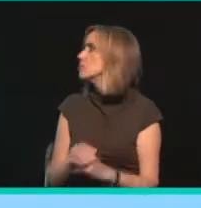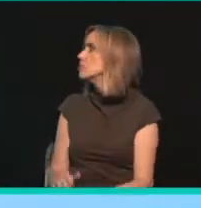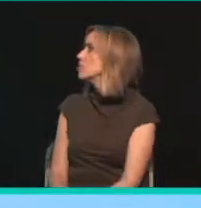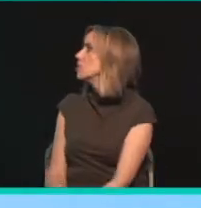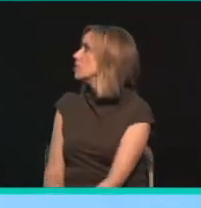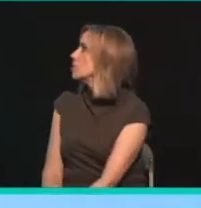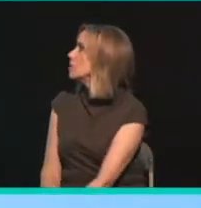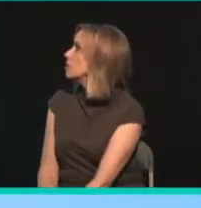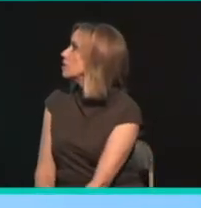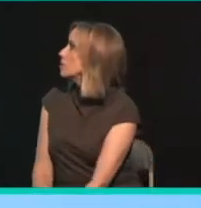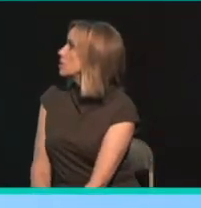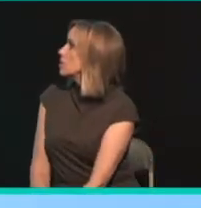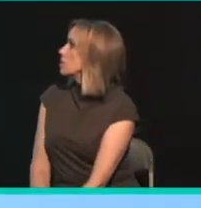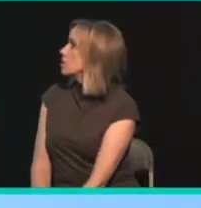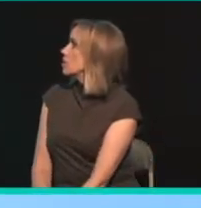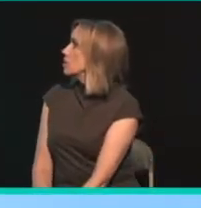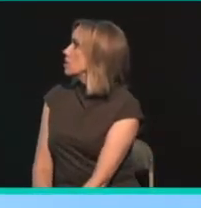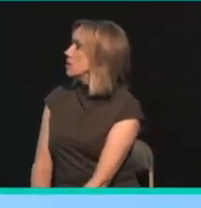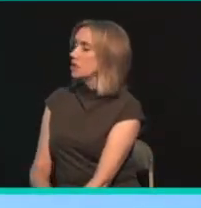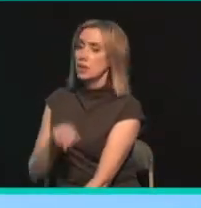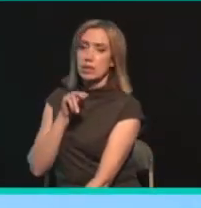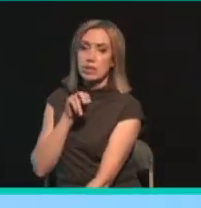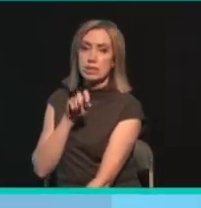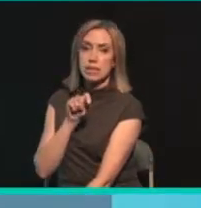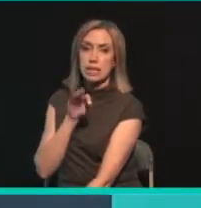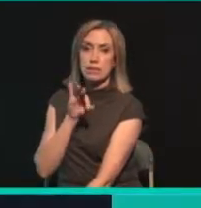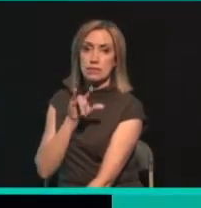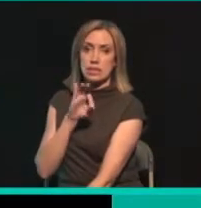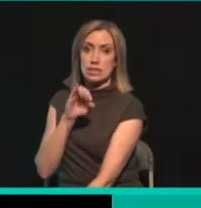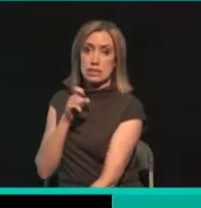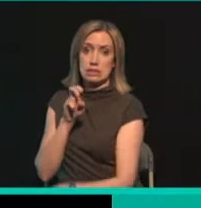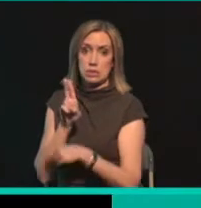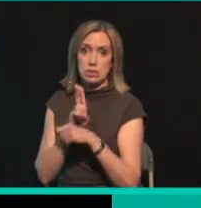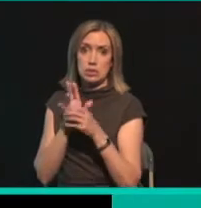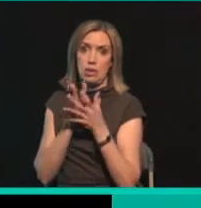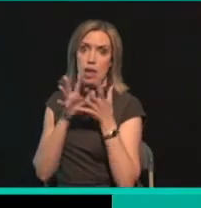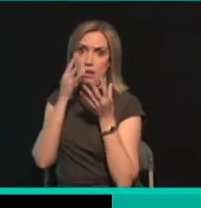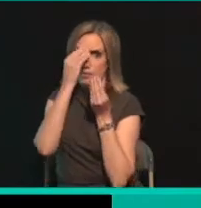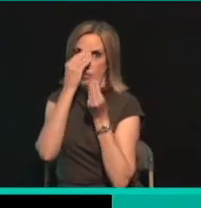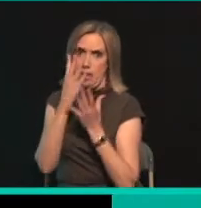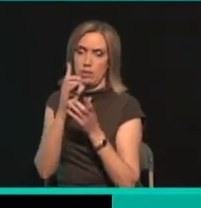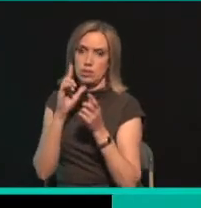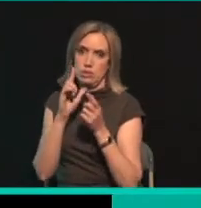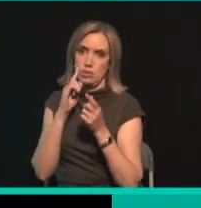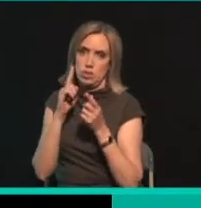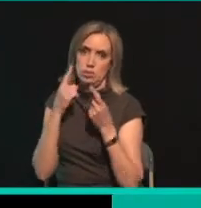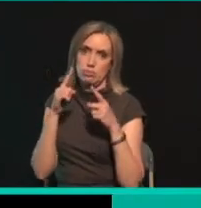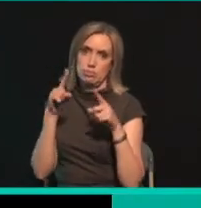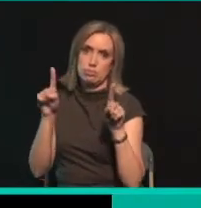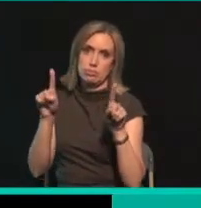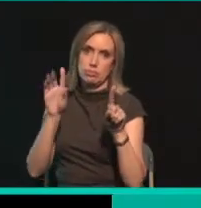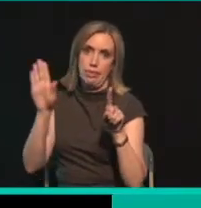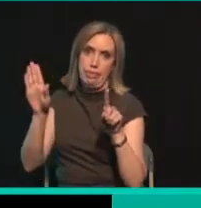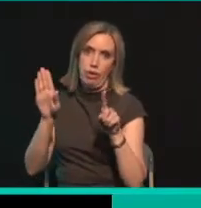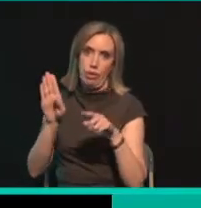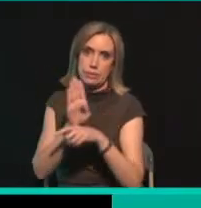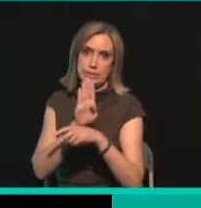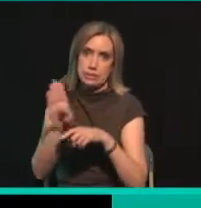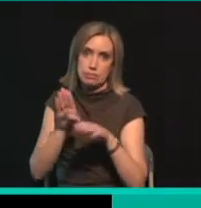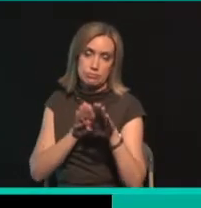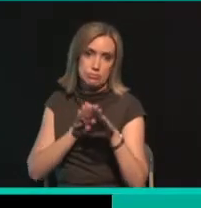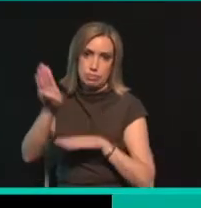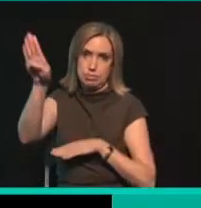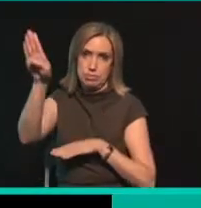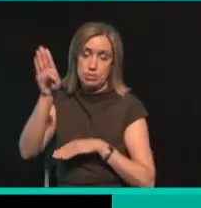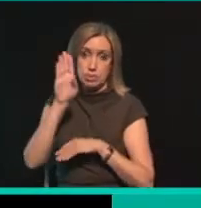The king of streaming. Well, Netflix uses big data to drive their success. You know, in